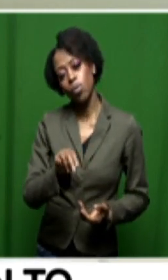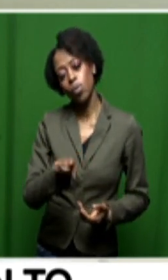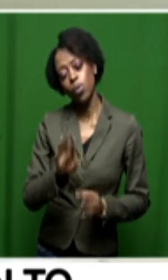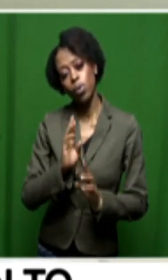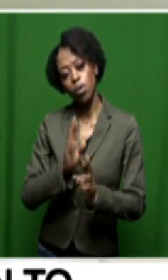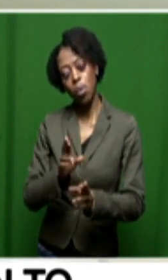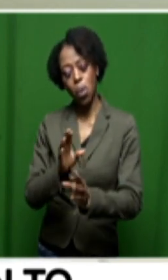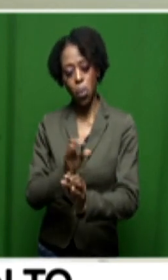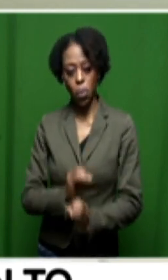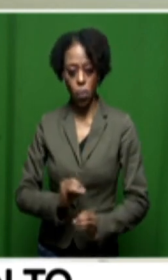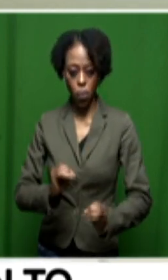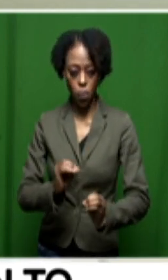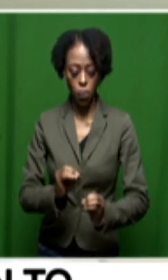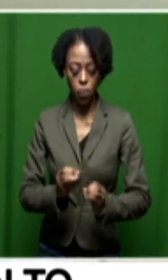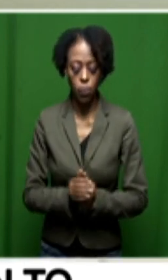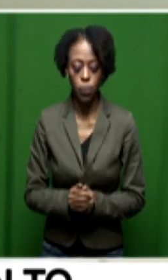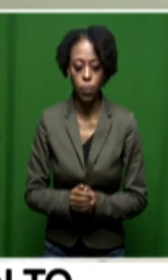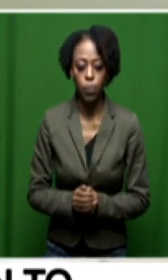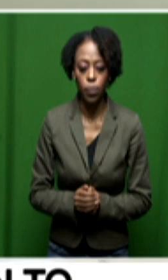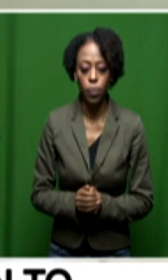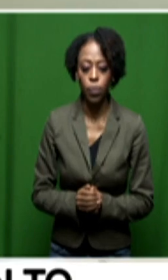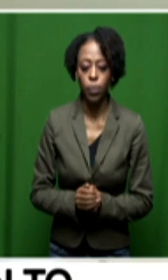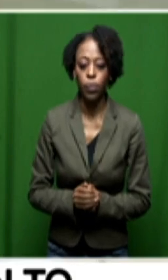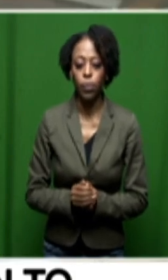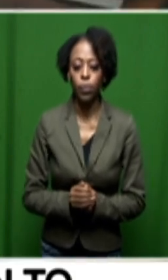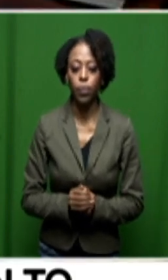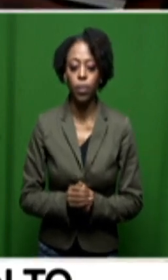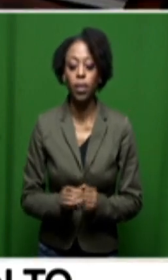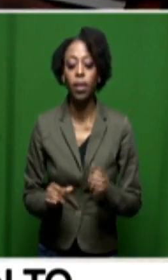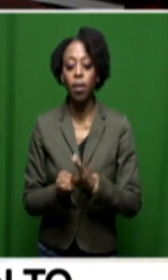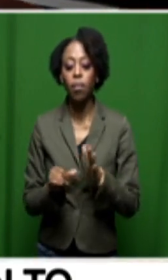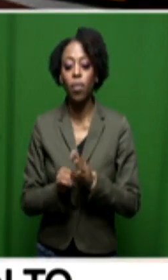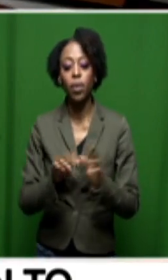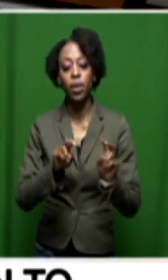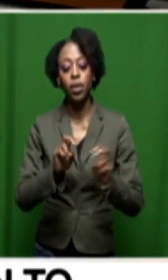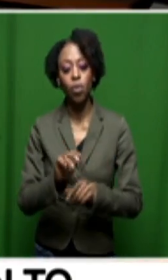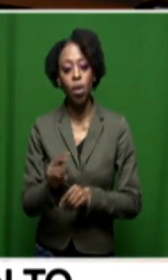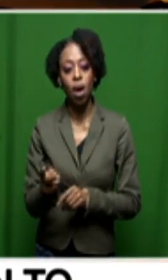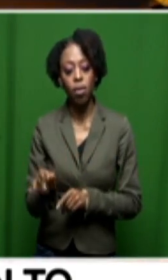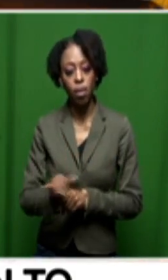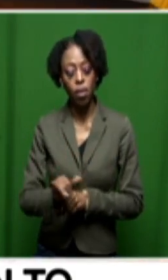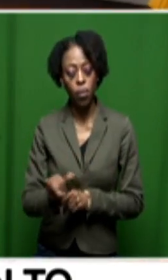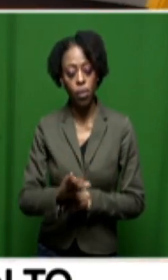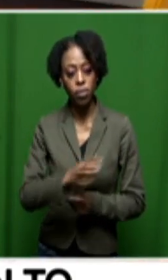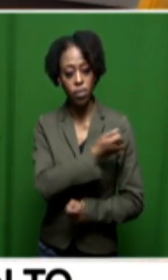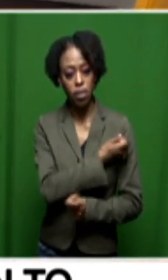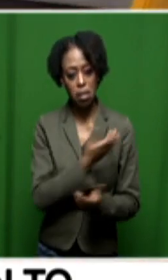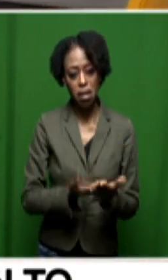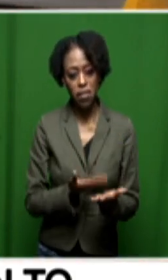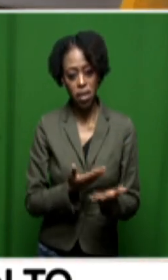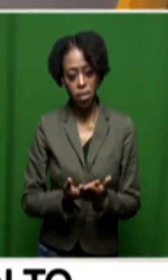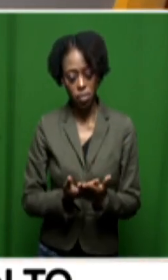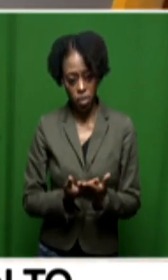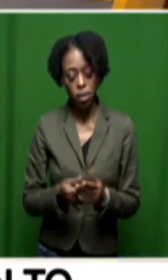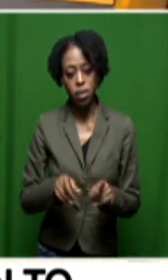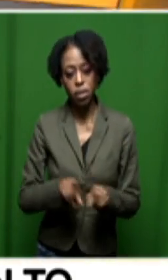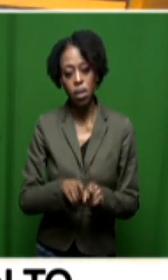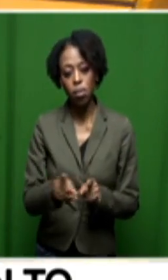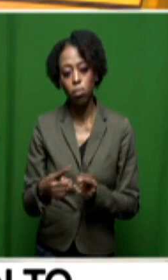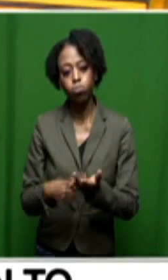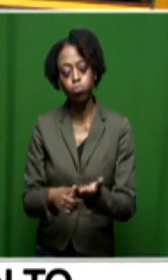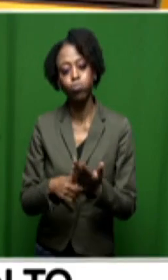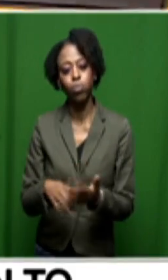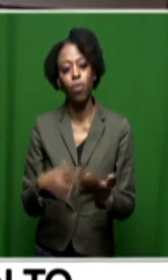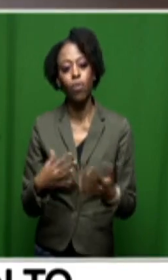response. So one of the other critical issues is vaccine availability. And we've been talking